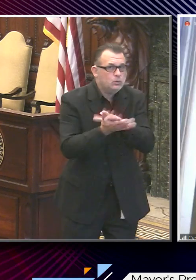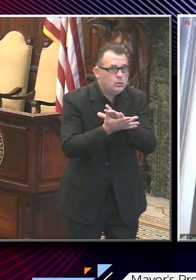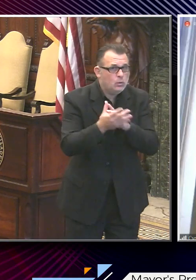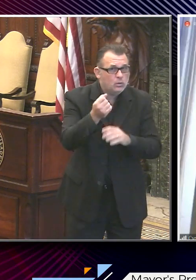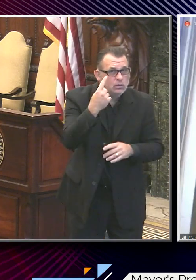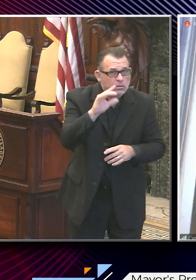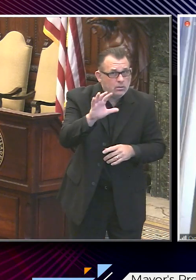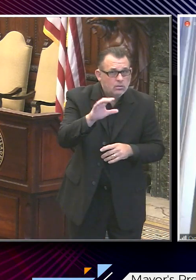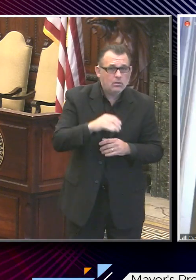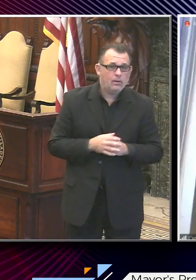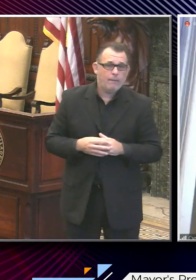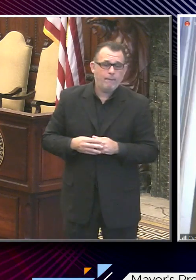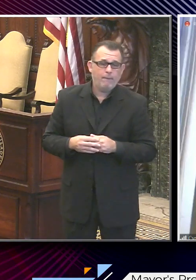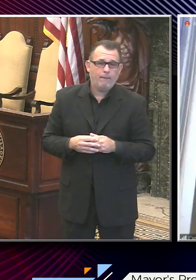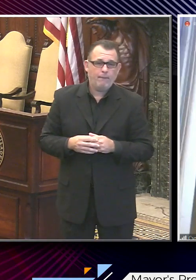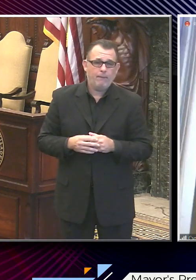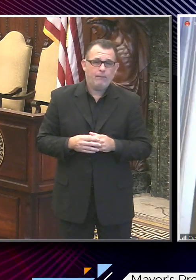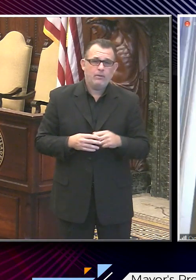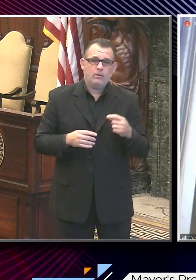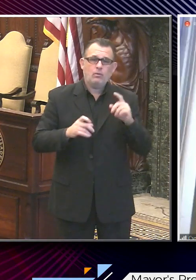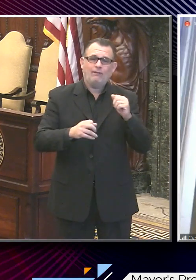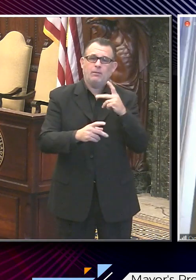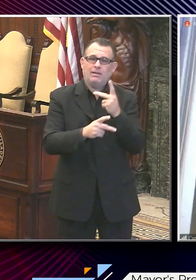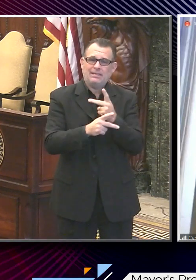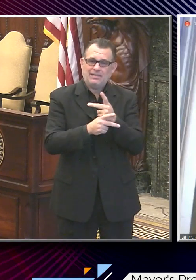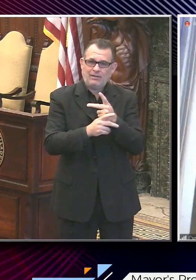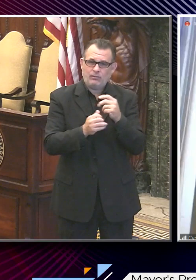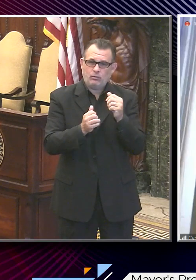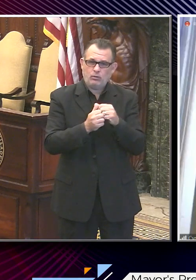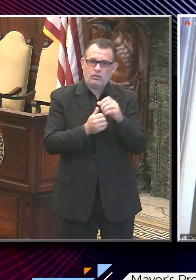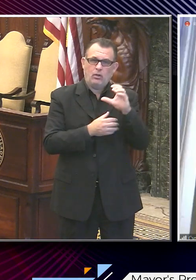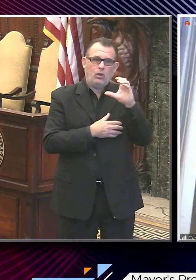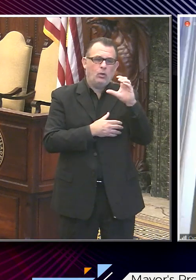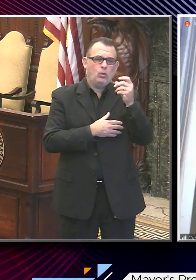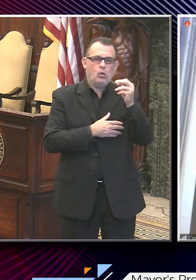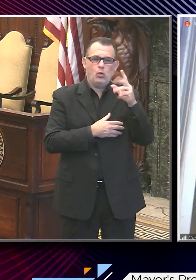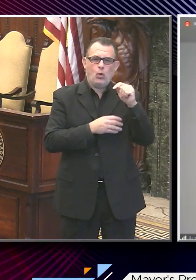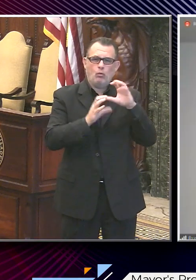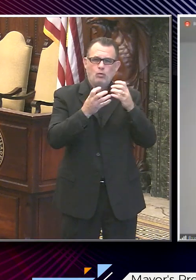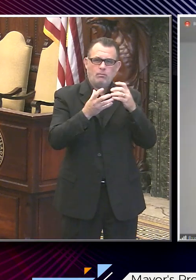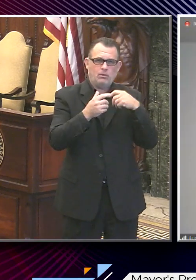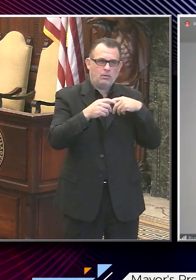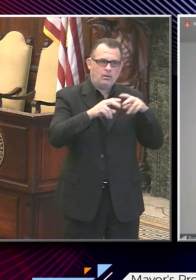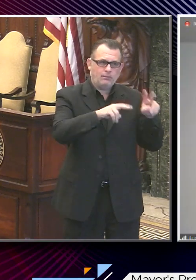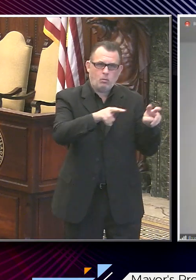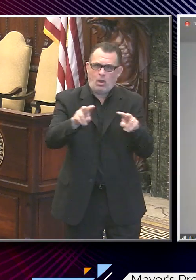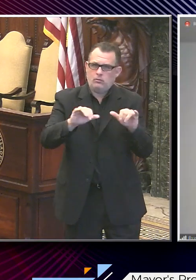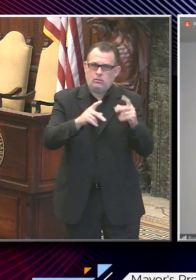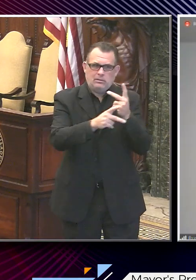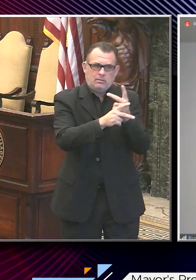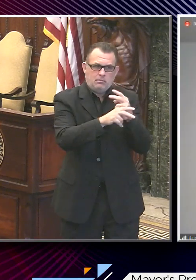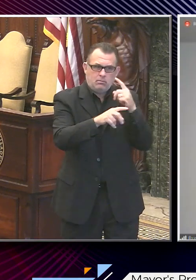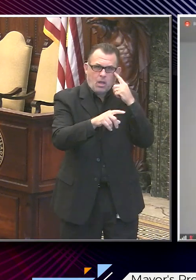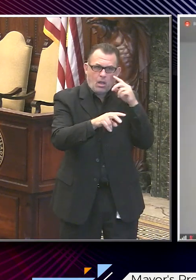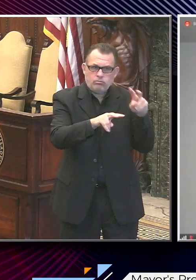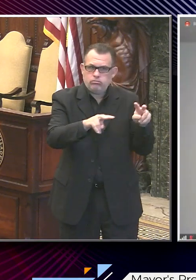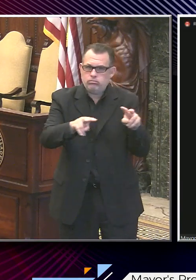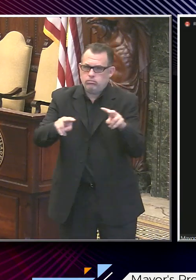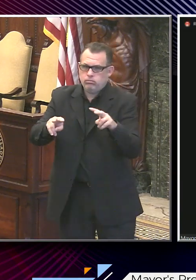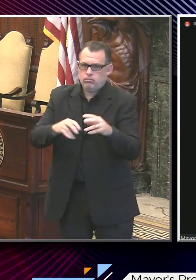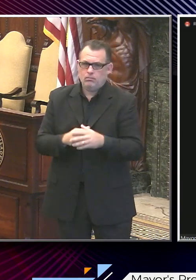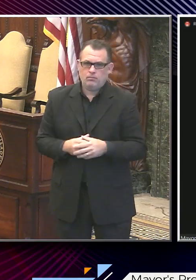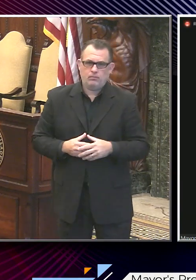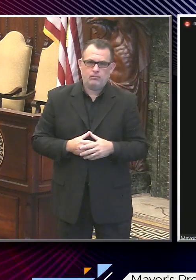also able to limit the cohort numbers and the size of the gathering. All right, thank you, Rudy. And let's go now to